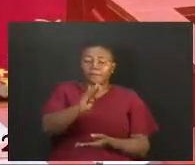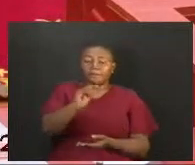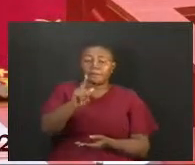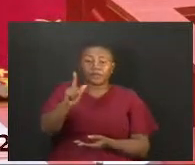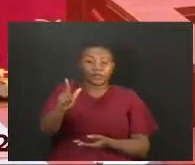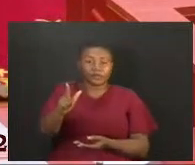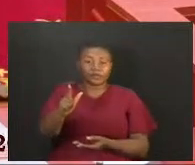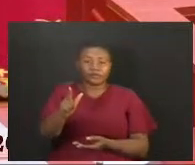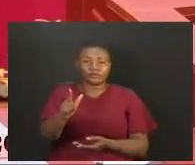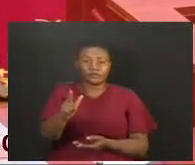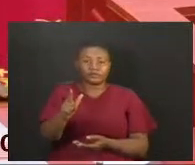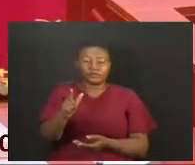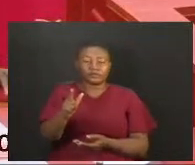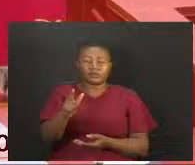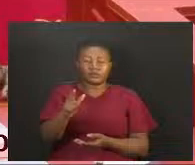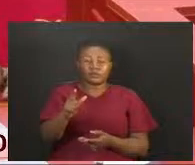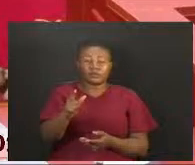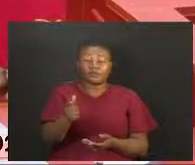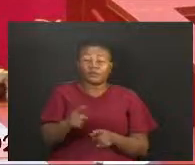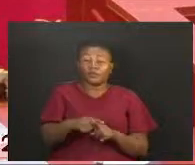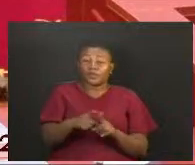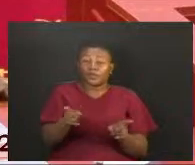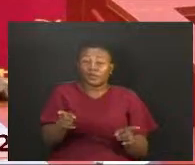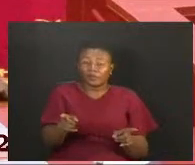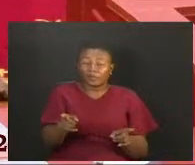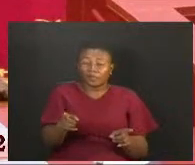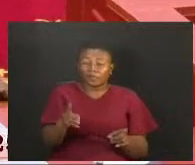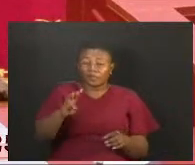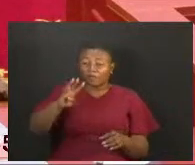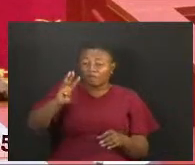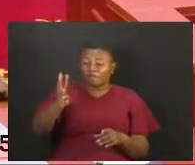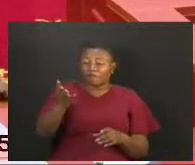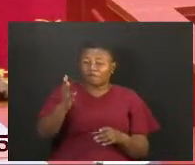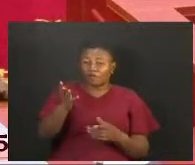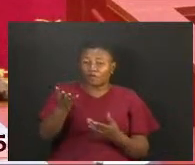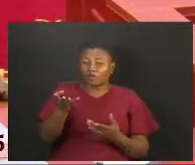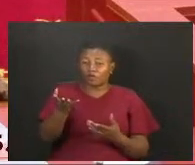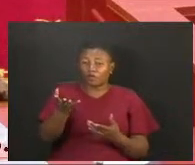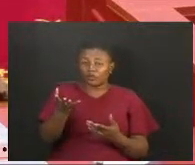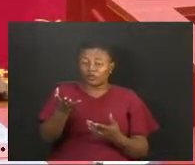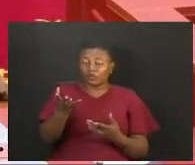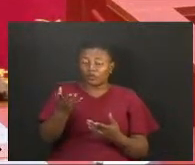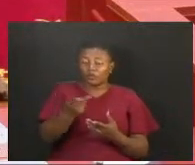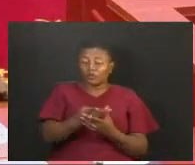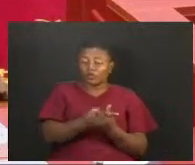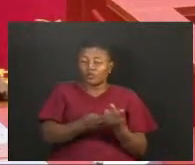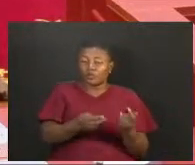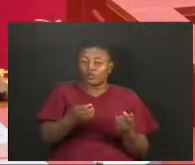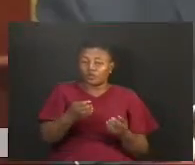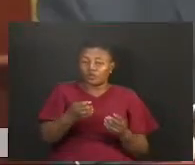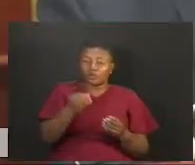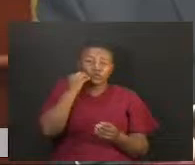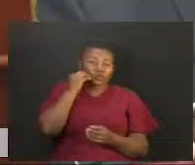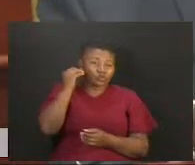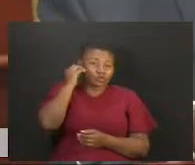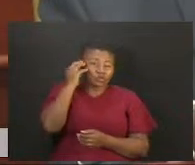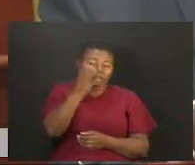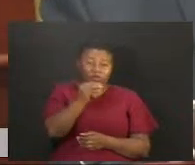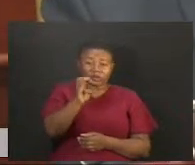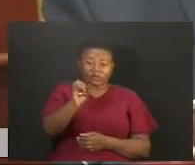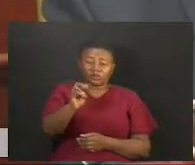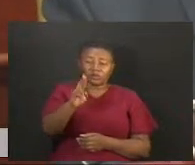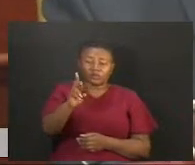program. Moreover, the forthcoming debt service of both domestic and Eurobond debt obligation will